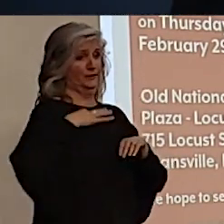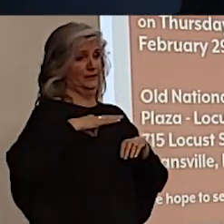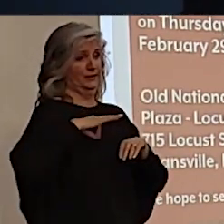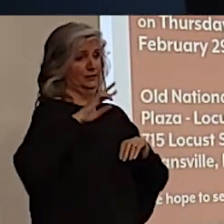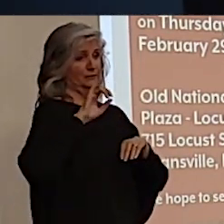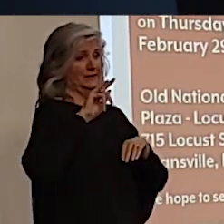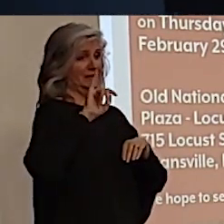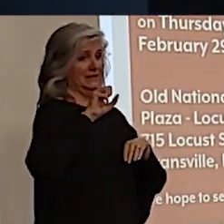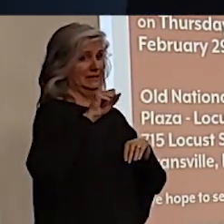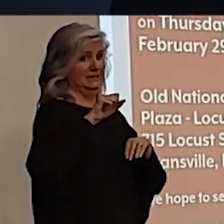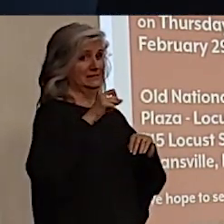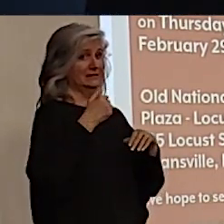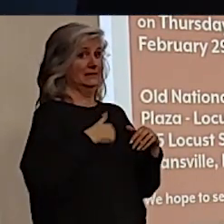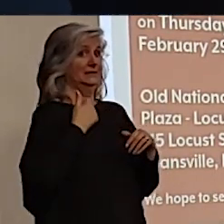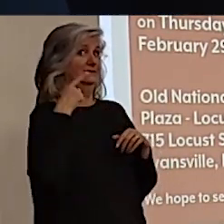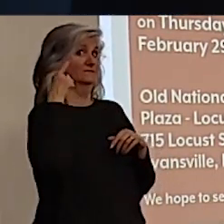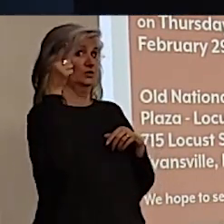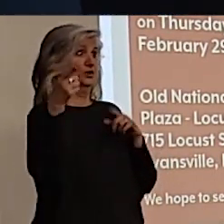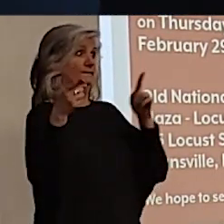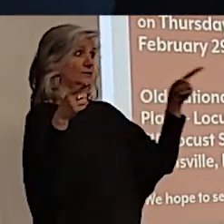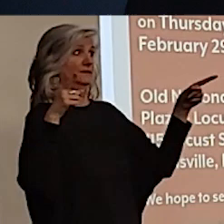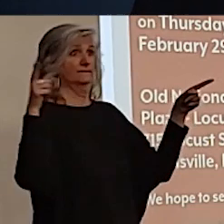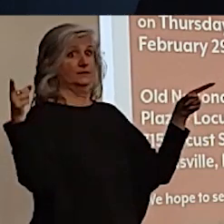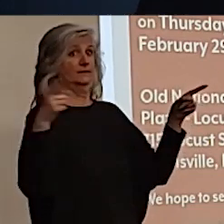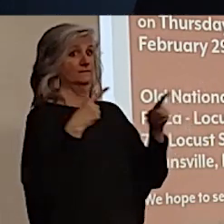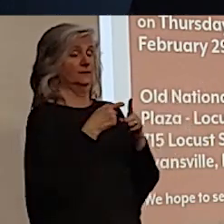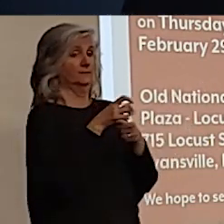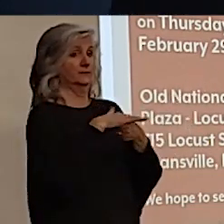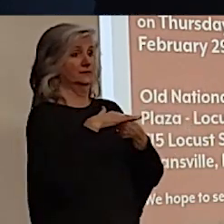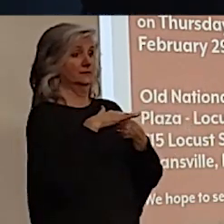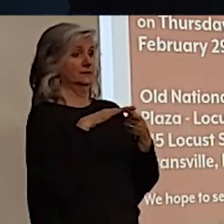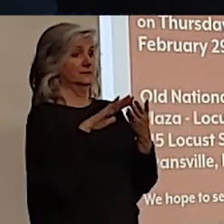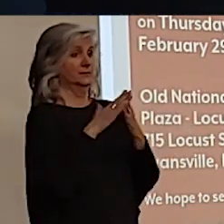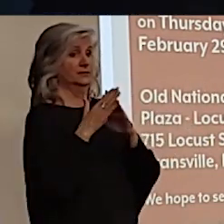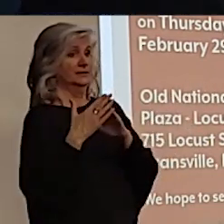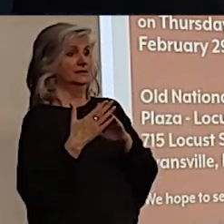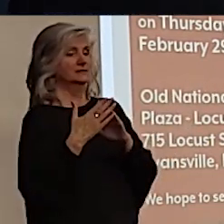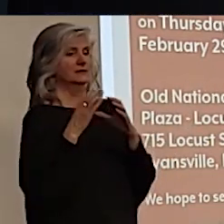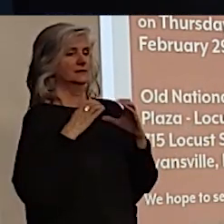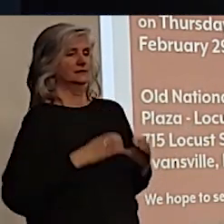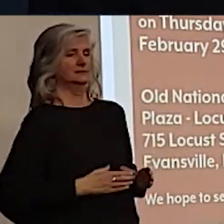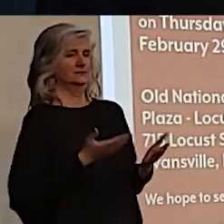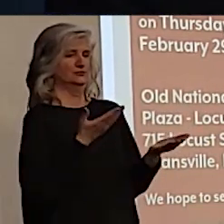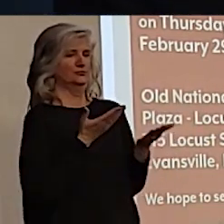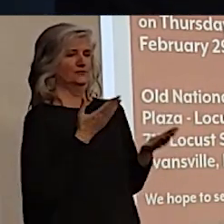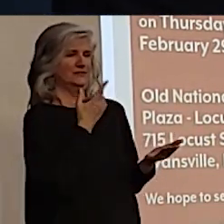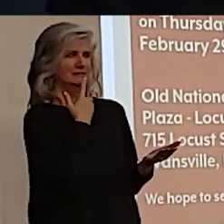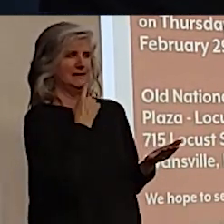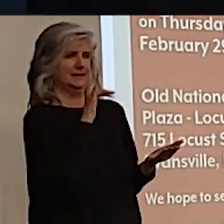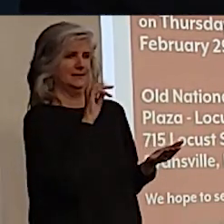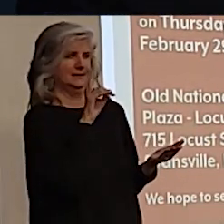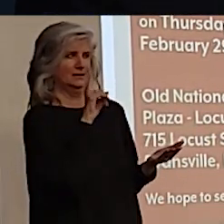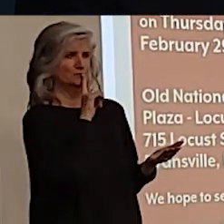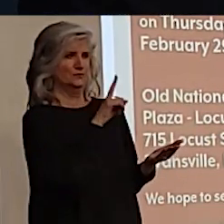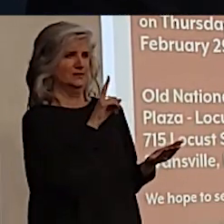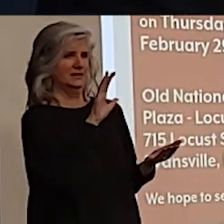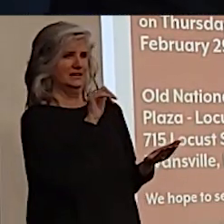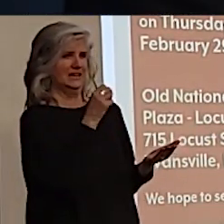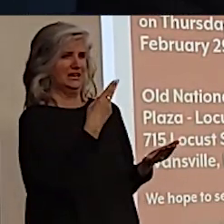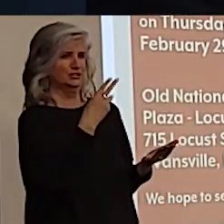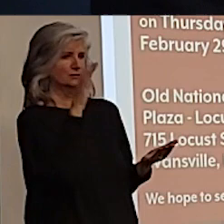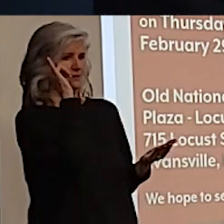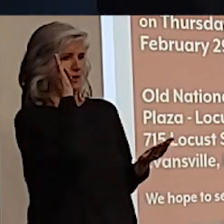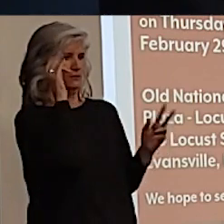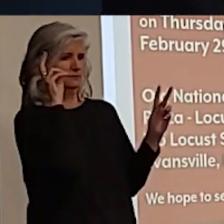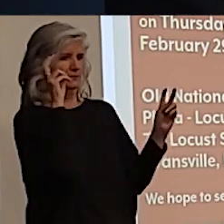live far, far away from their communities and the customers that serve. And we like to just say Indiana is really a cash cow for